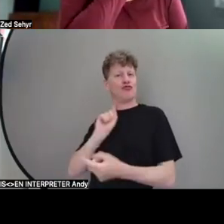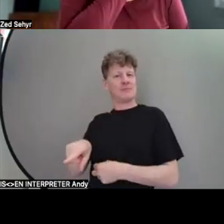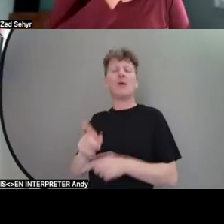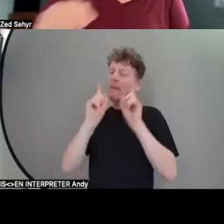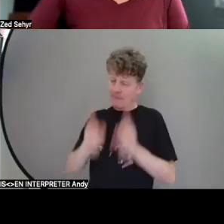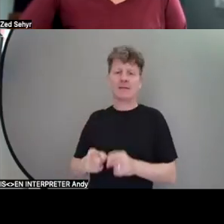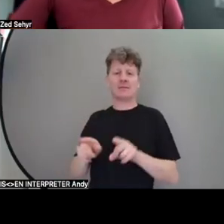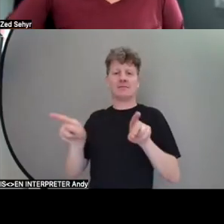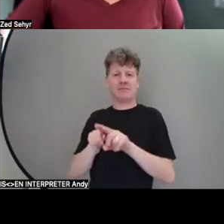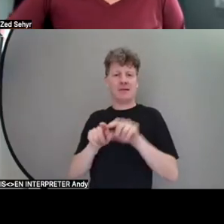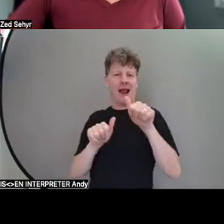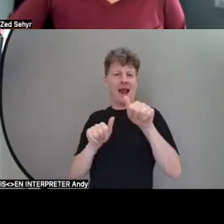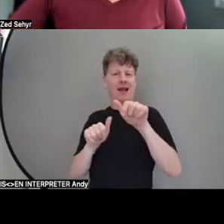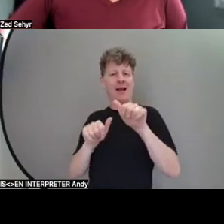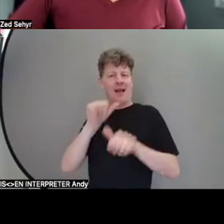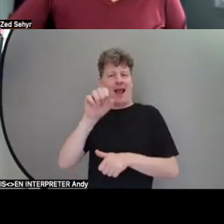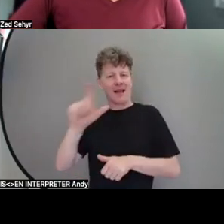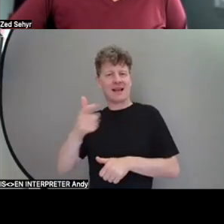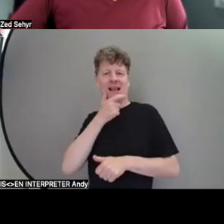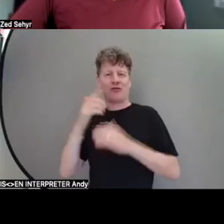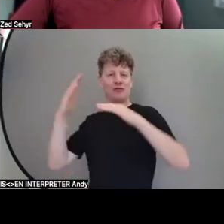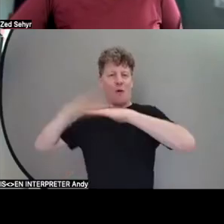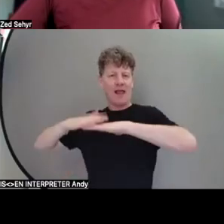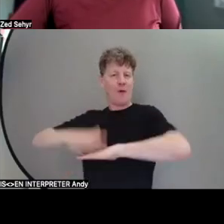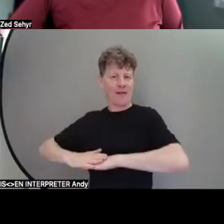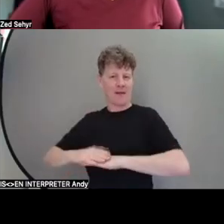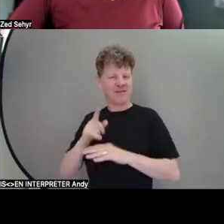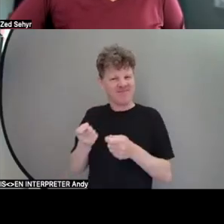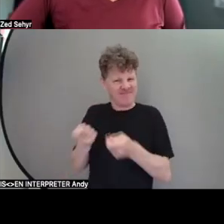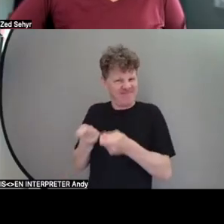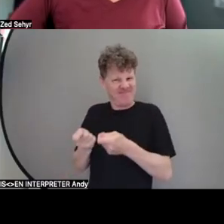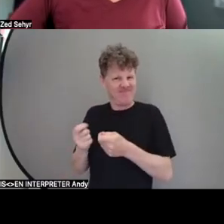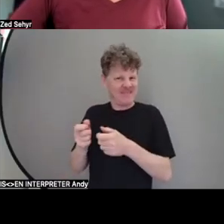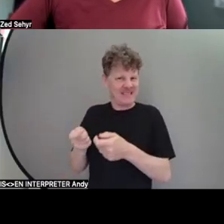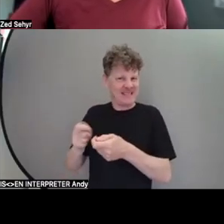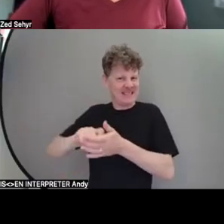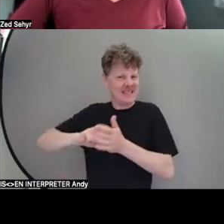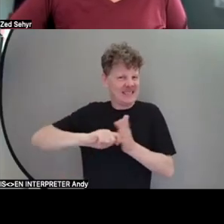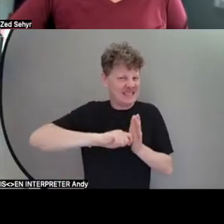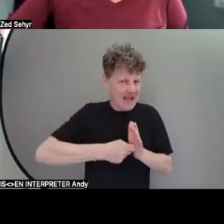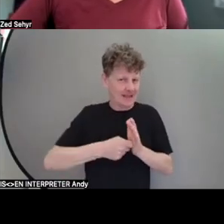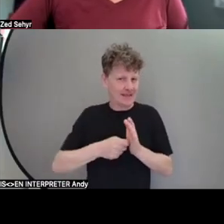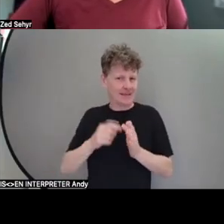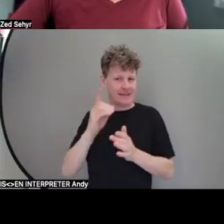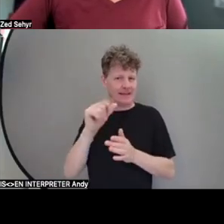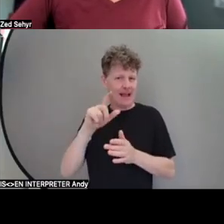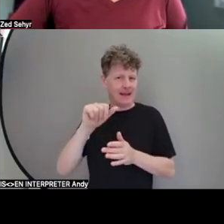English lexicons. So this was just a little bit more tightly controlled data set.